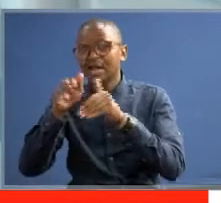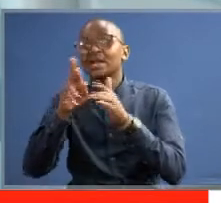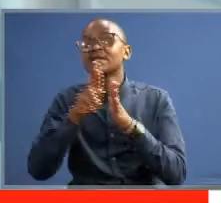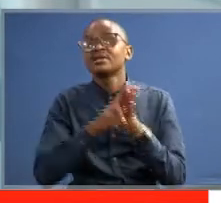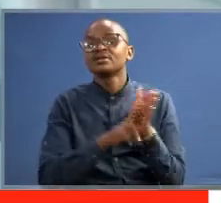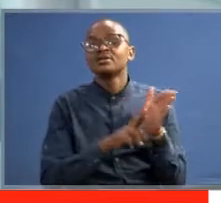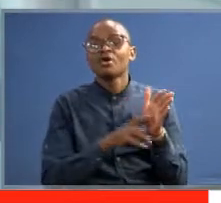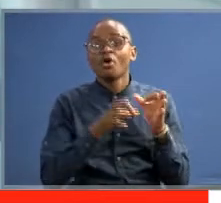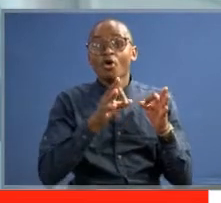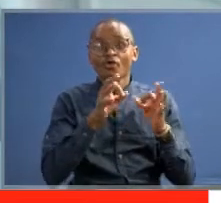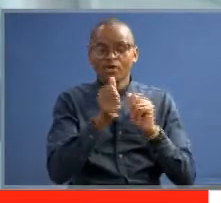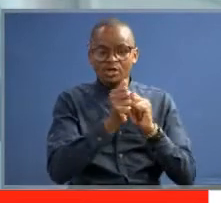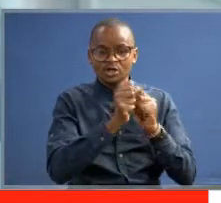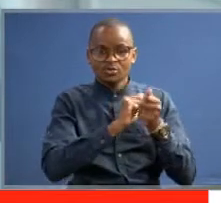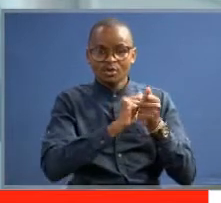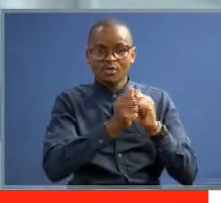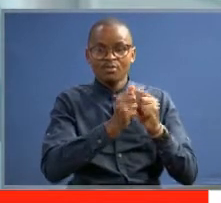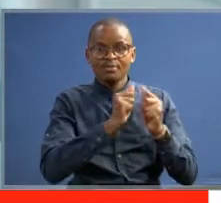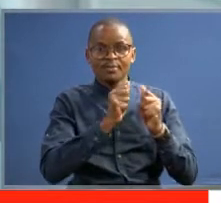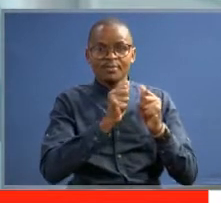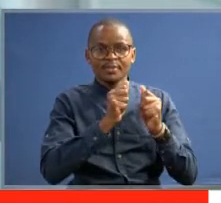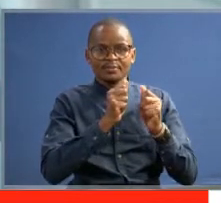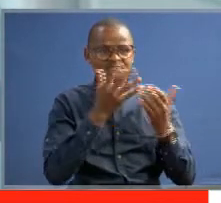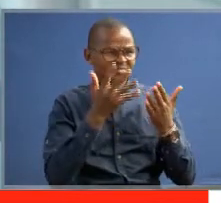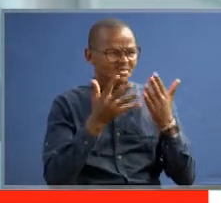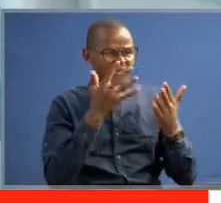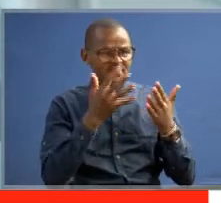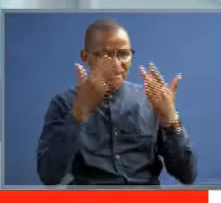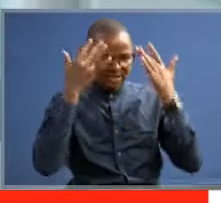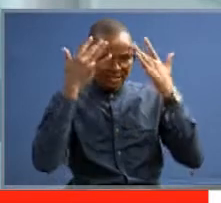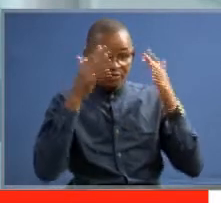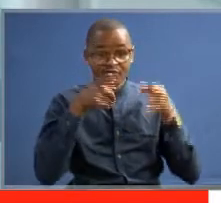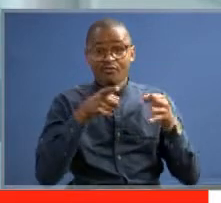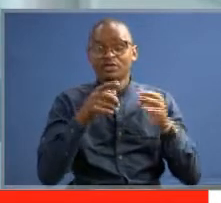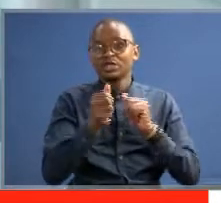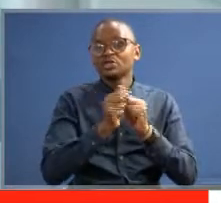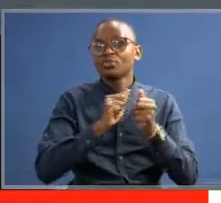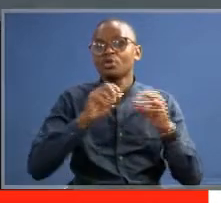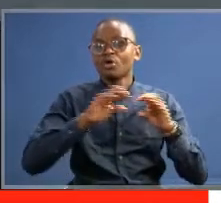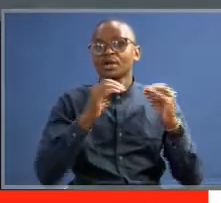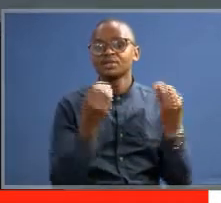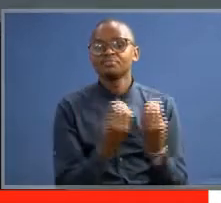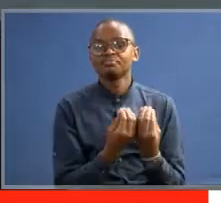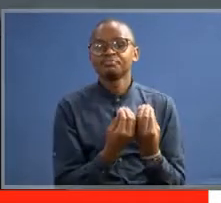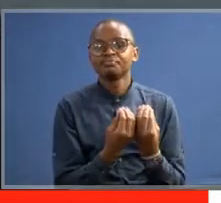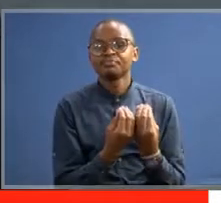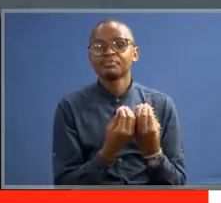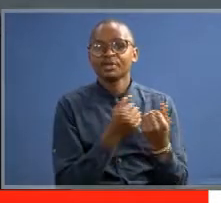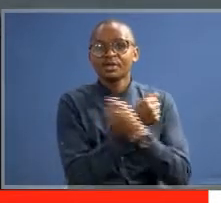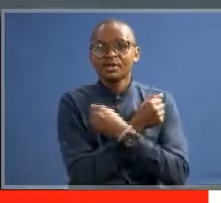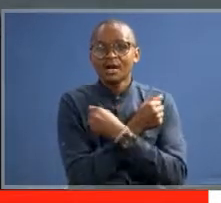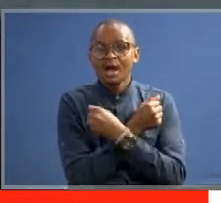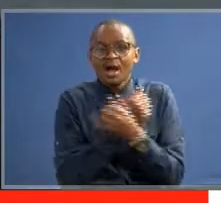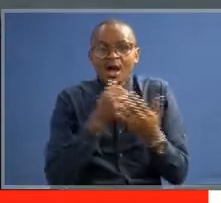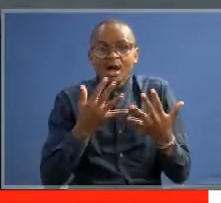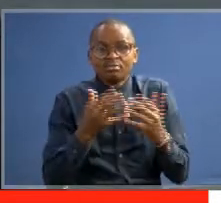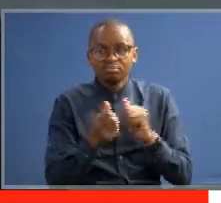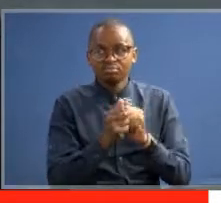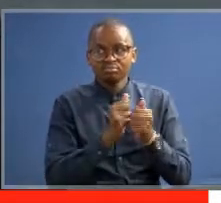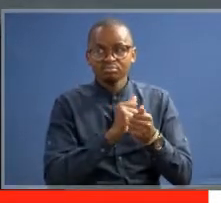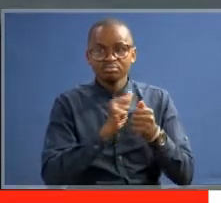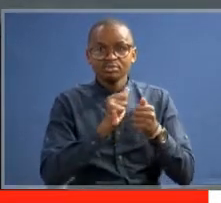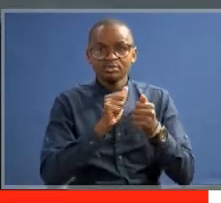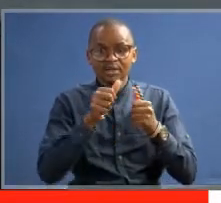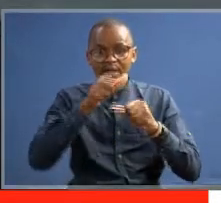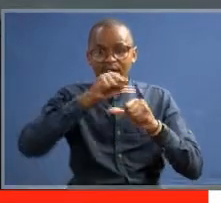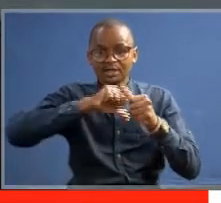registration of sports organizations seem to be too stringent for these sports organizations. I love that you mentioned about the Sports, Art and